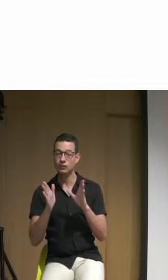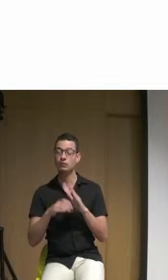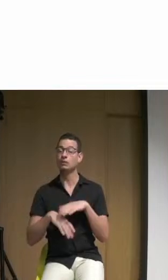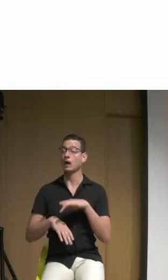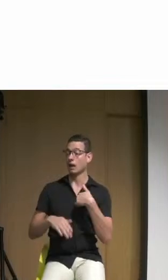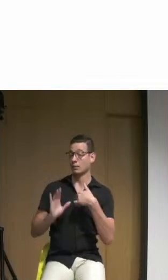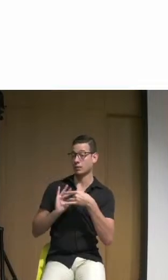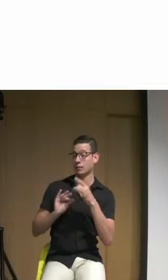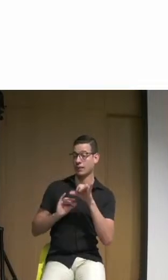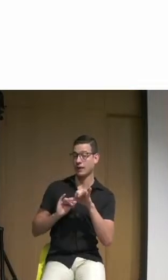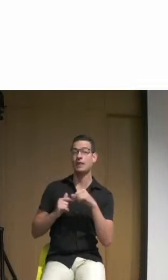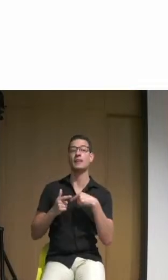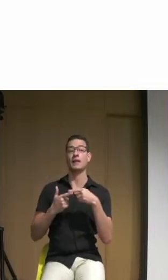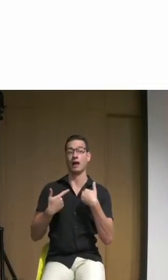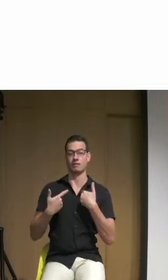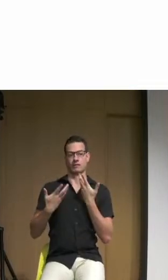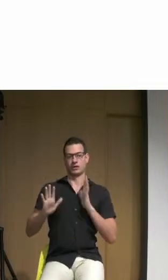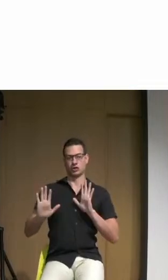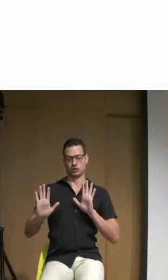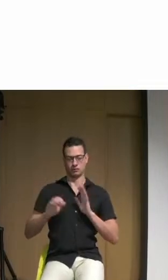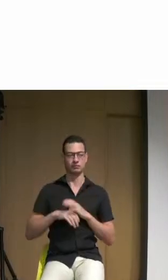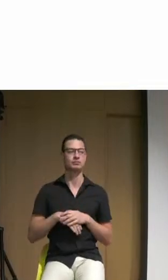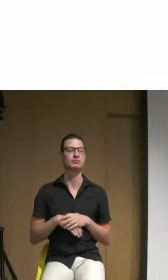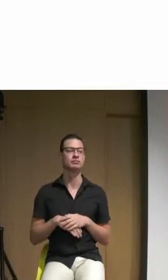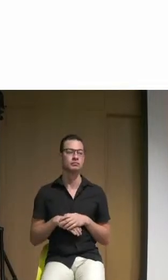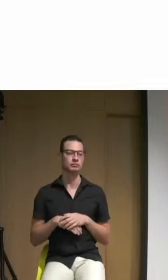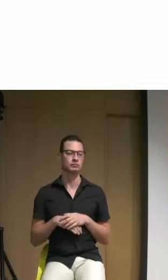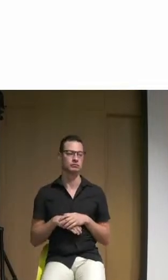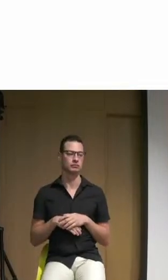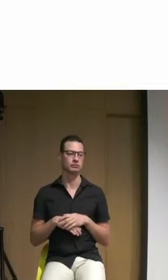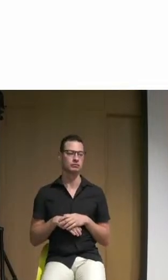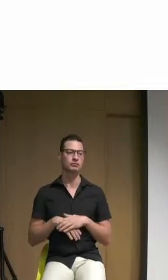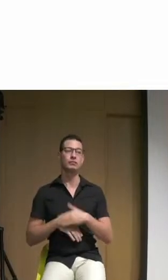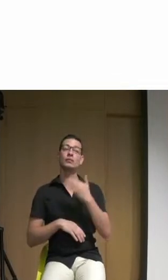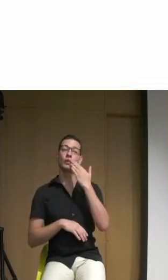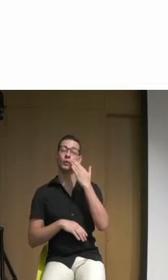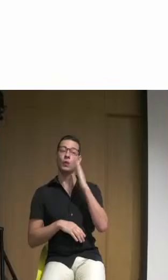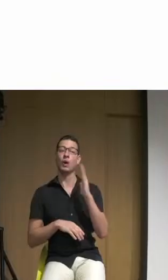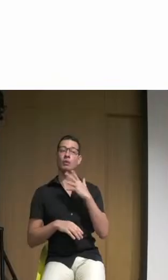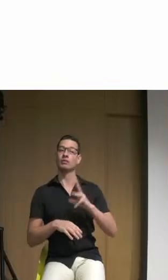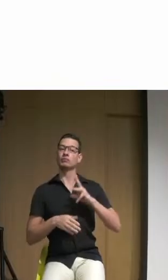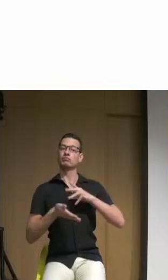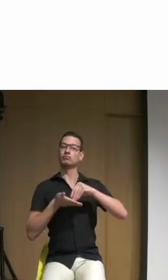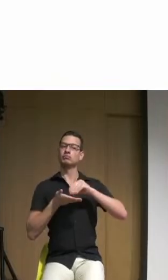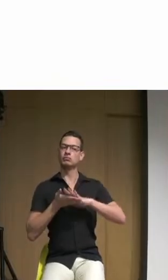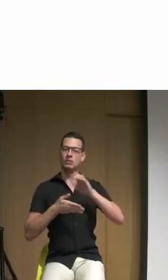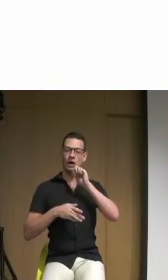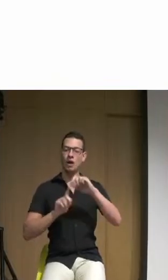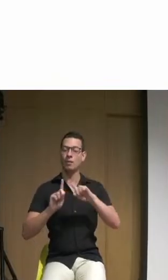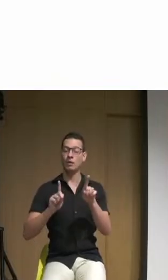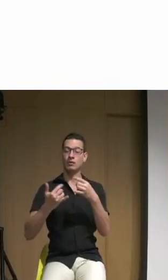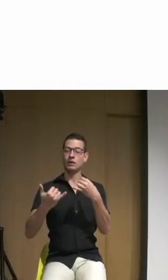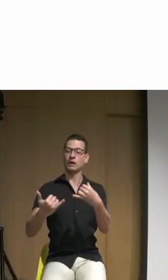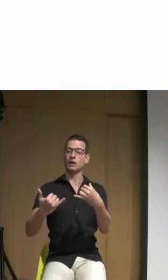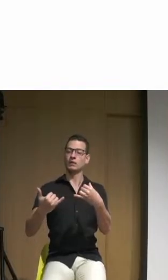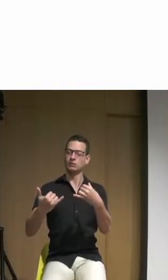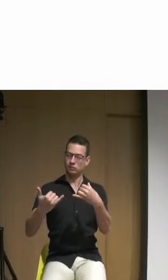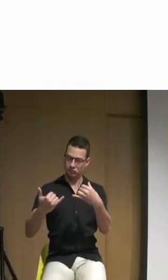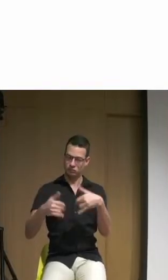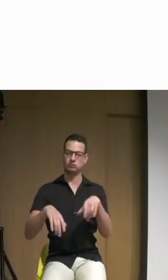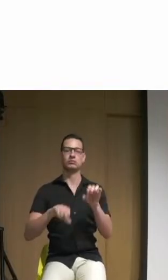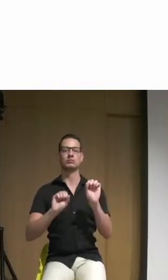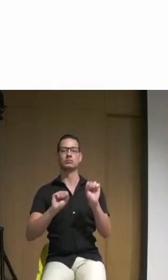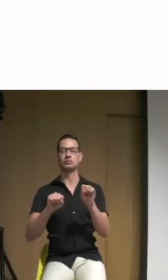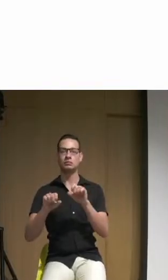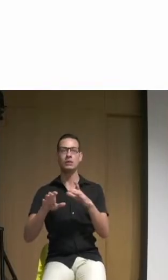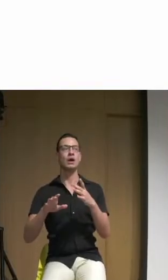matter. Even though it is not our official document, it is foilable, it's part of the record